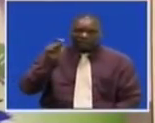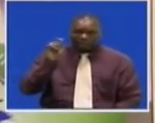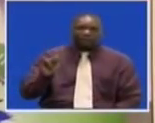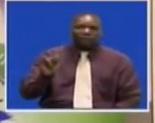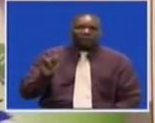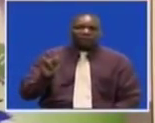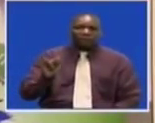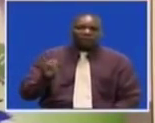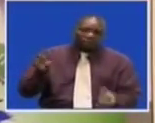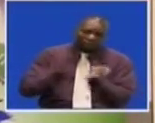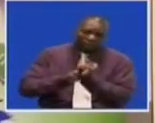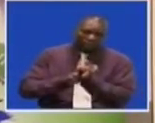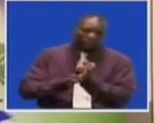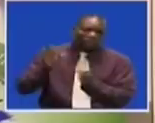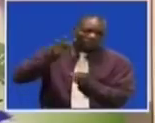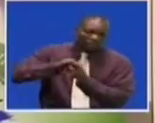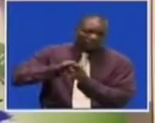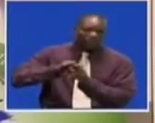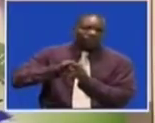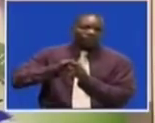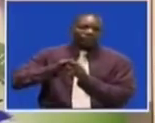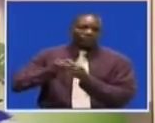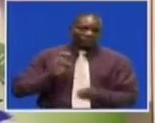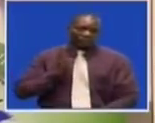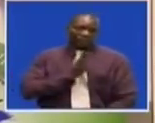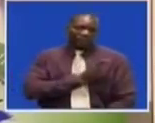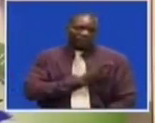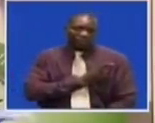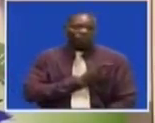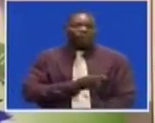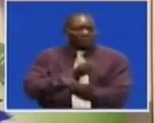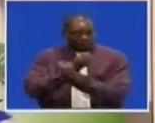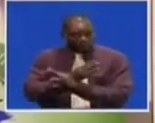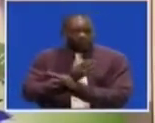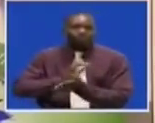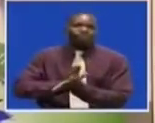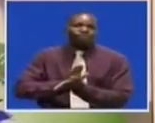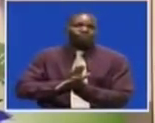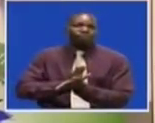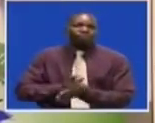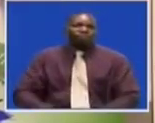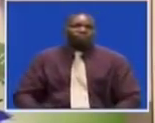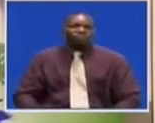which we shall adequately be prepared for.